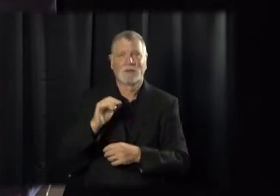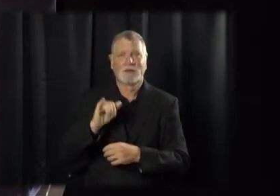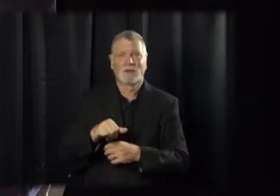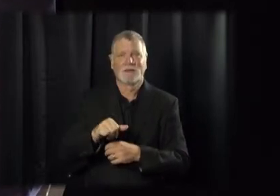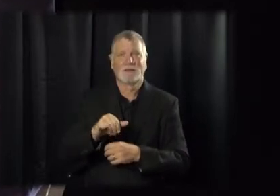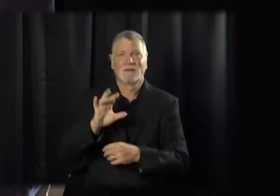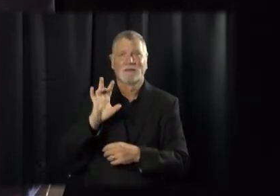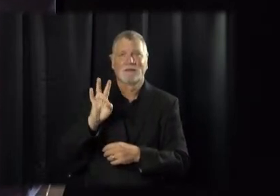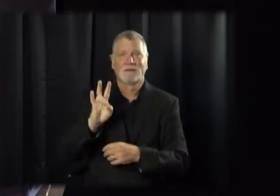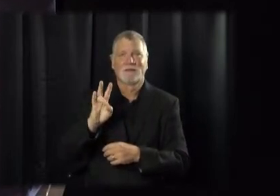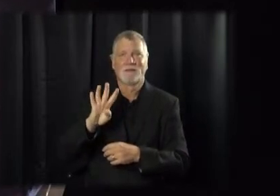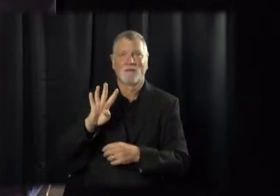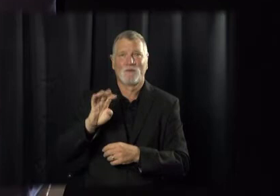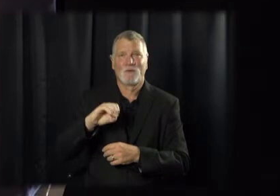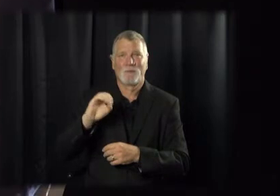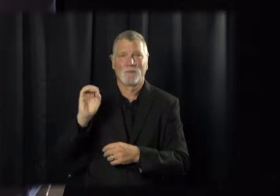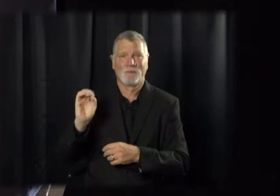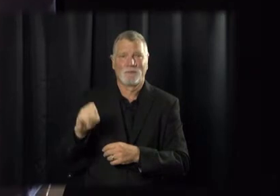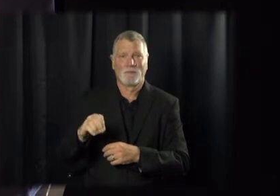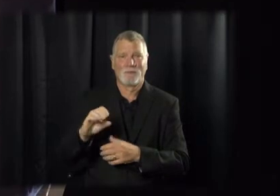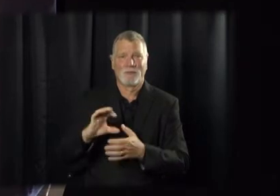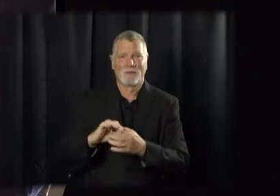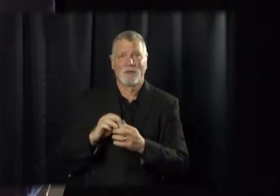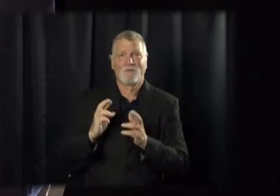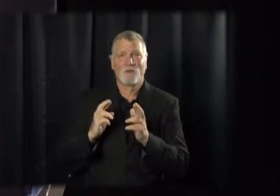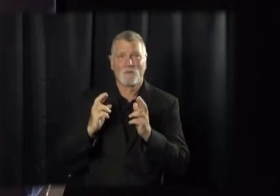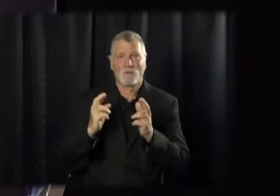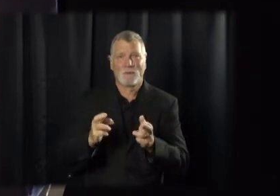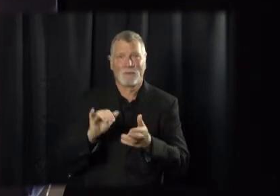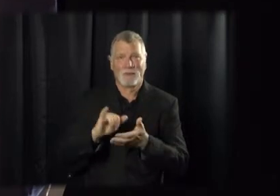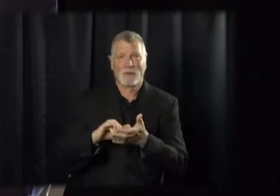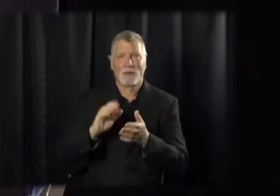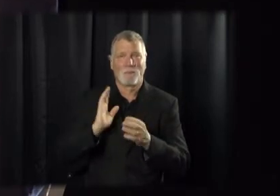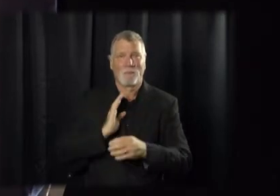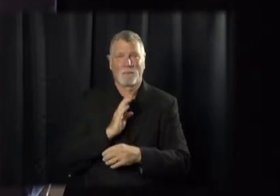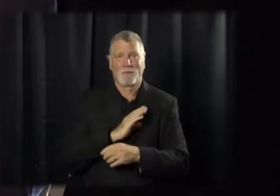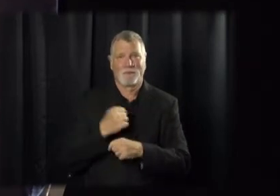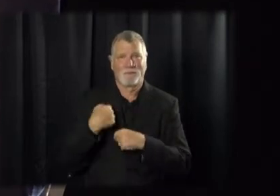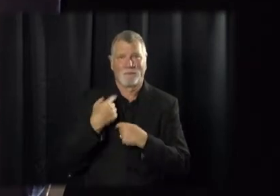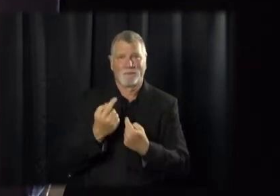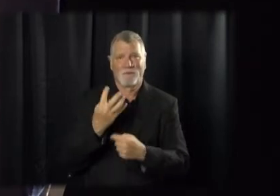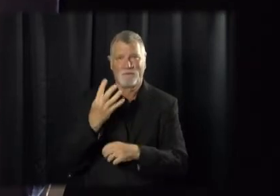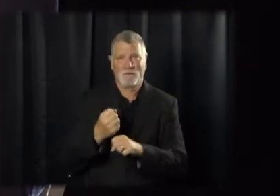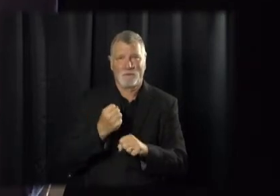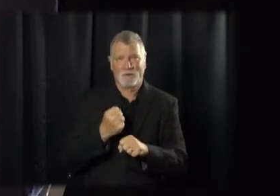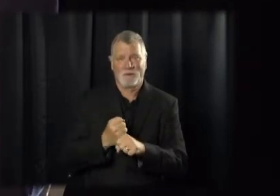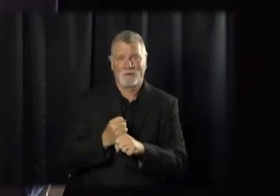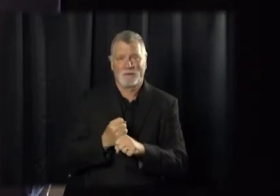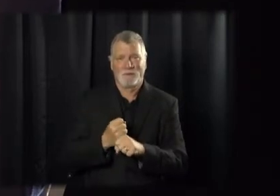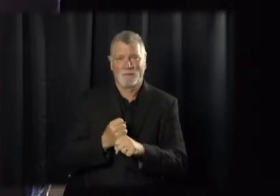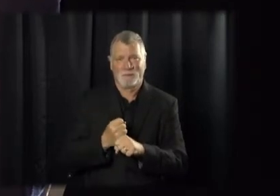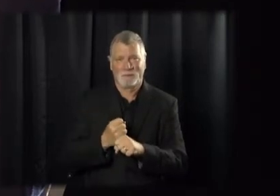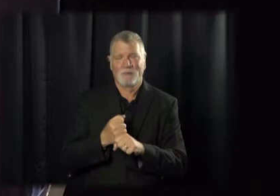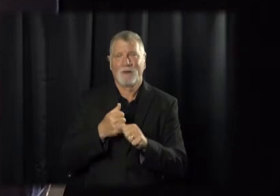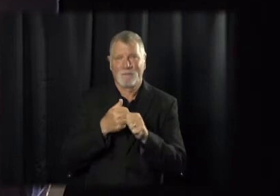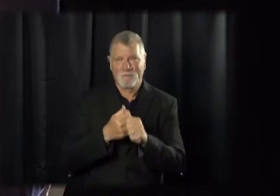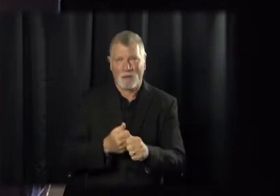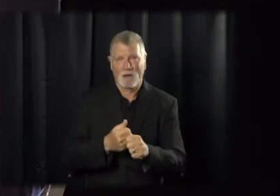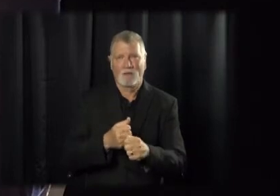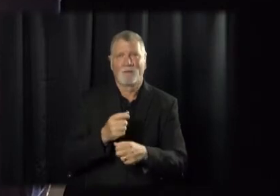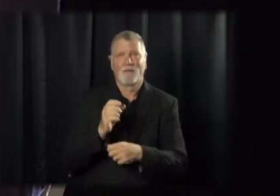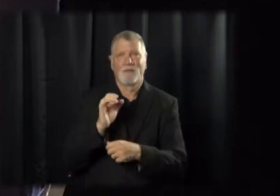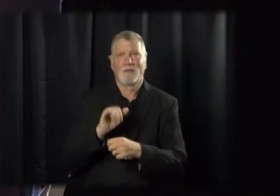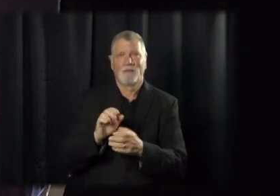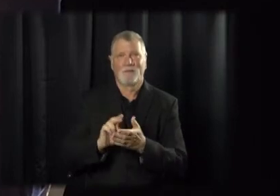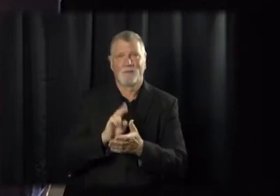that 74% of the recommendations of the board in the last 4 years have been followed by